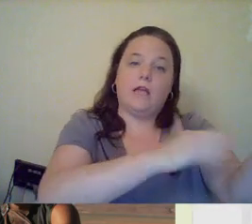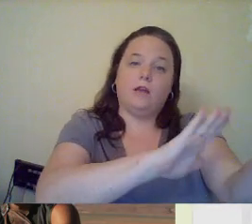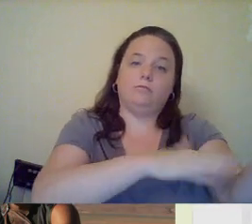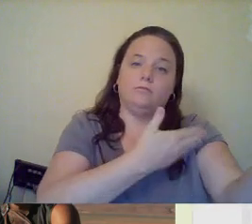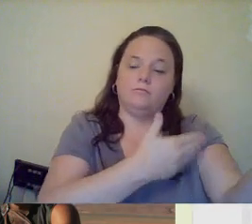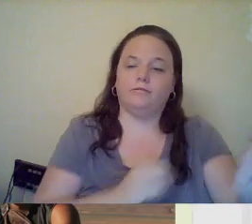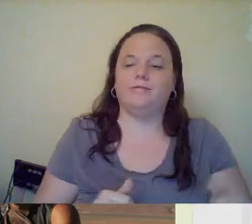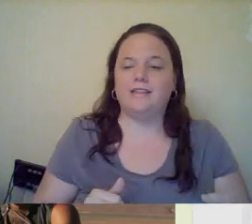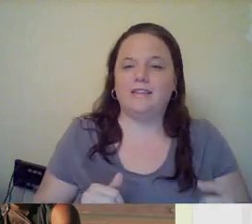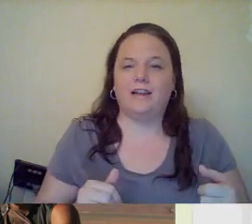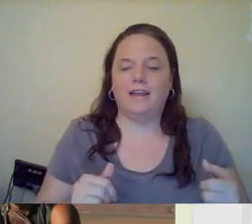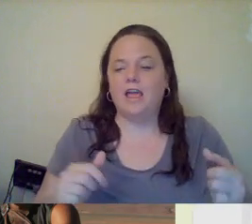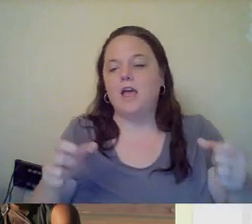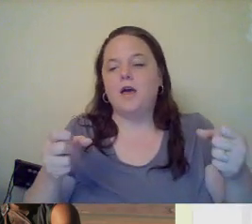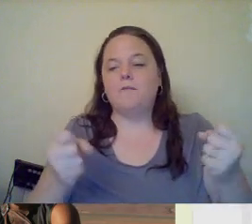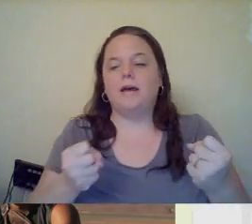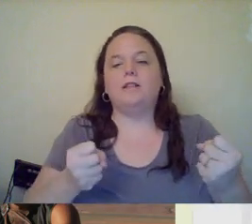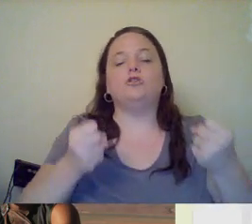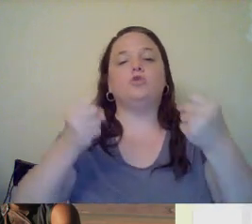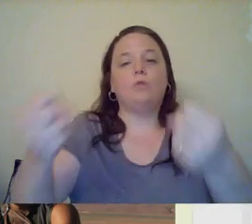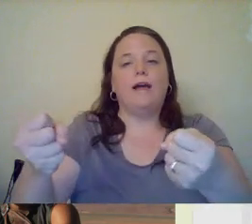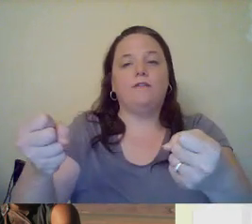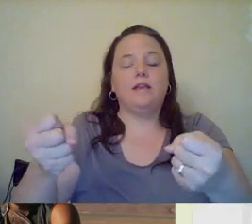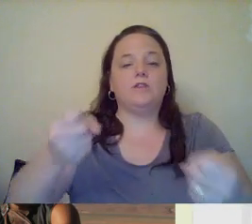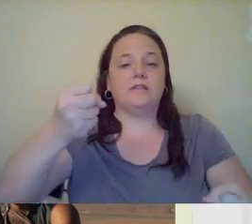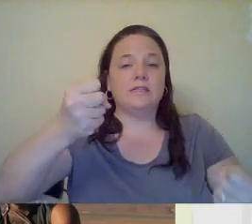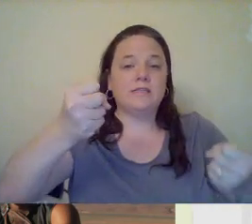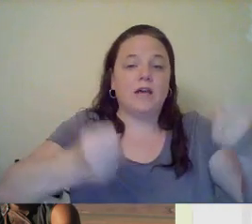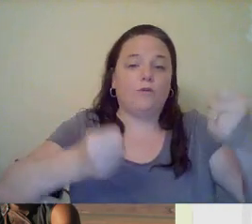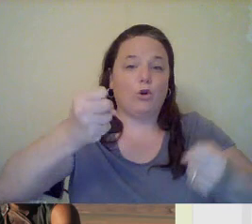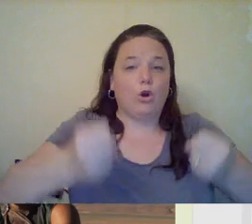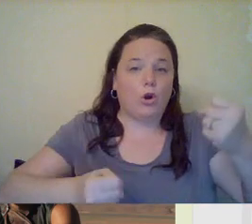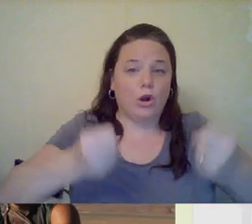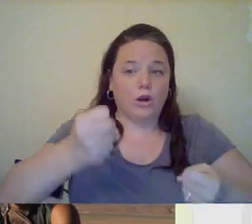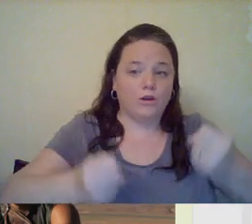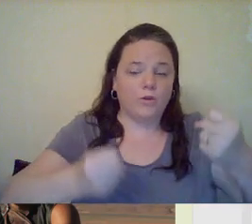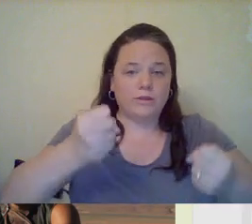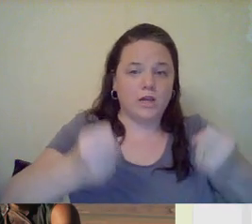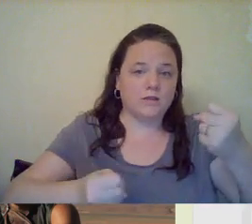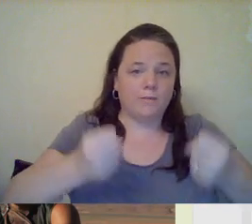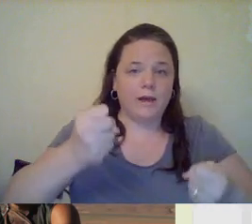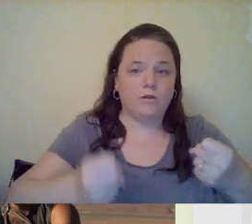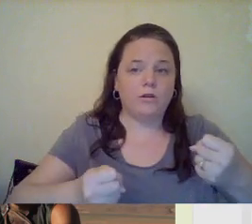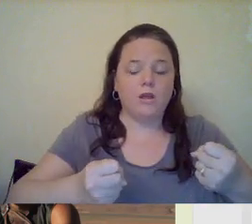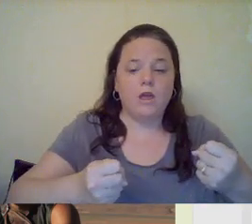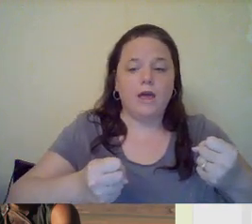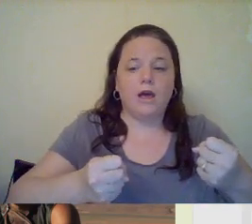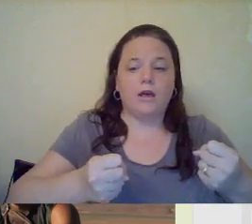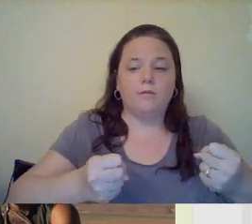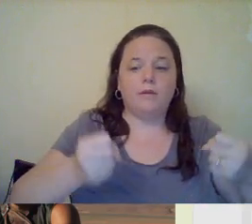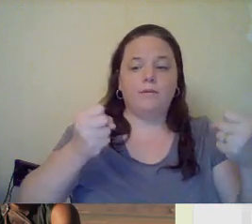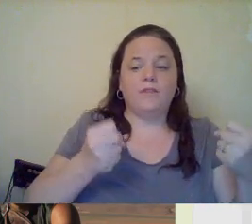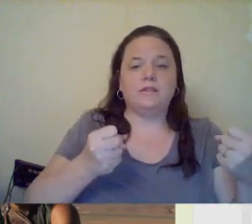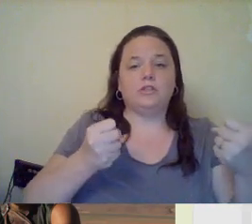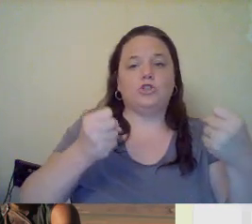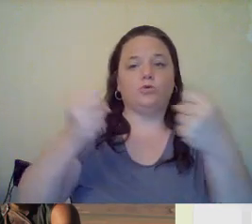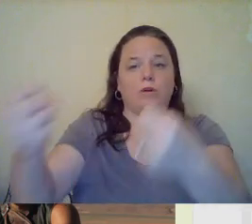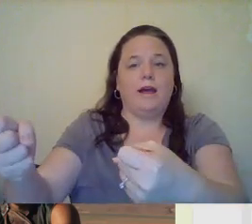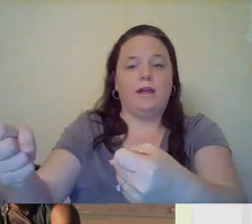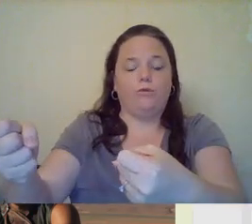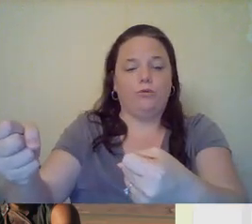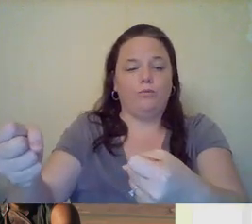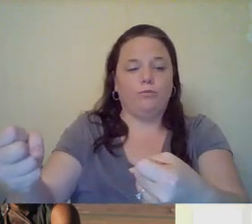also singing, incidentally, but they're driving. So this is the sign for car that we talked about, but this